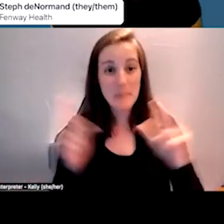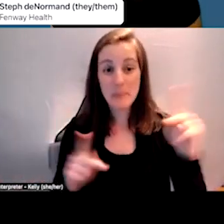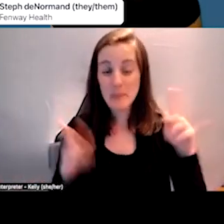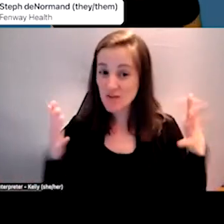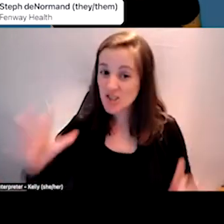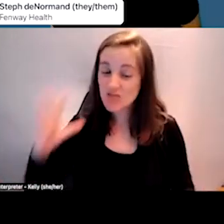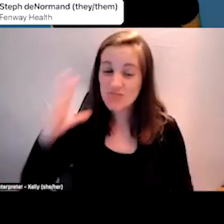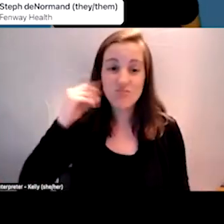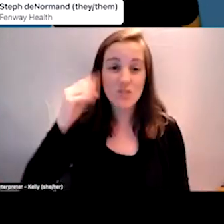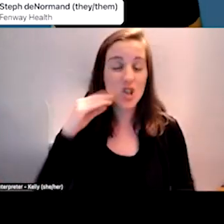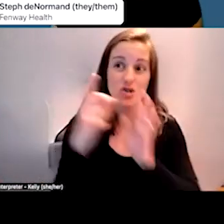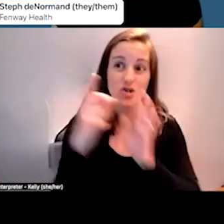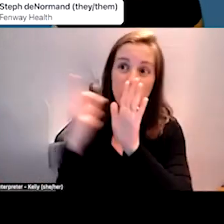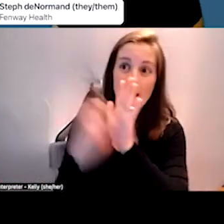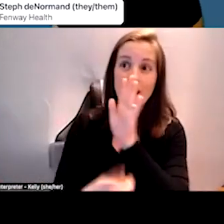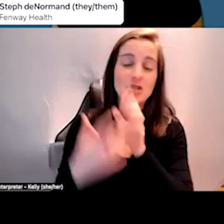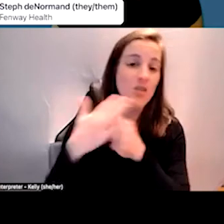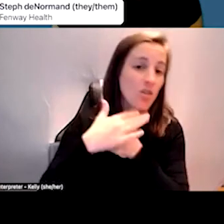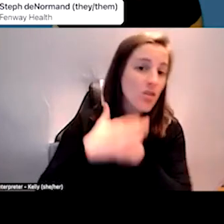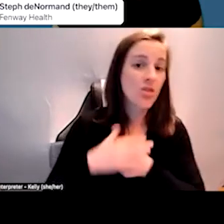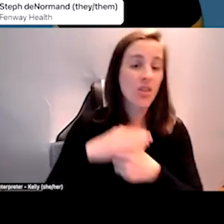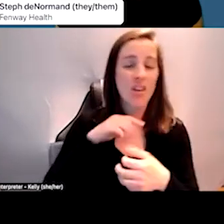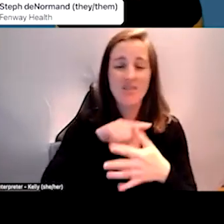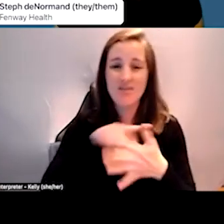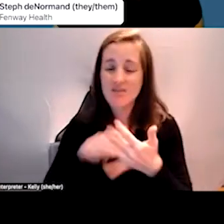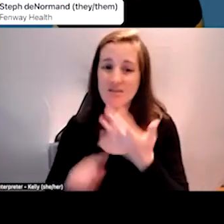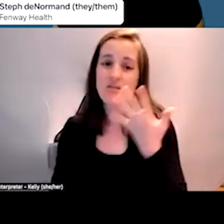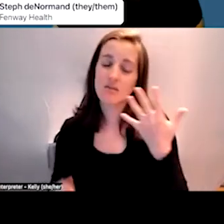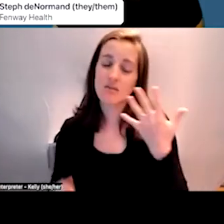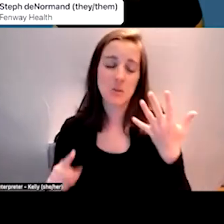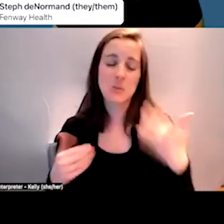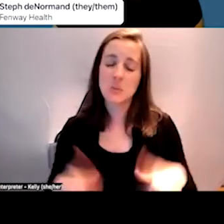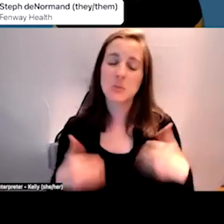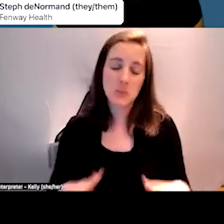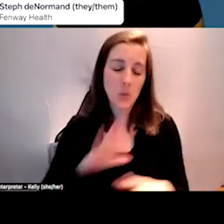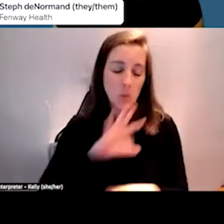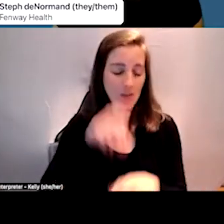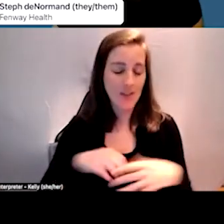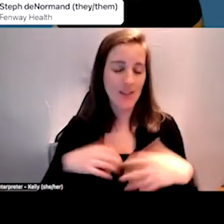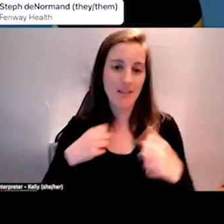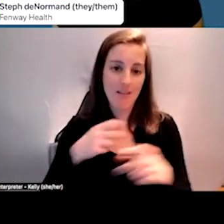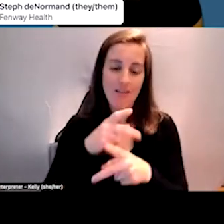discrimination or various different kind of poor experiences within healthcare.